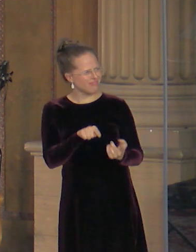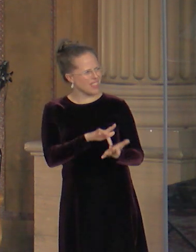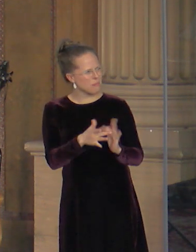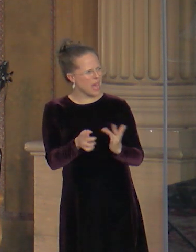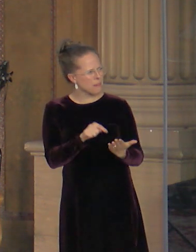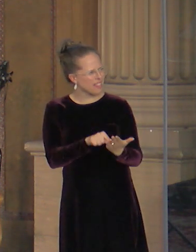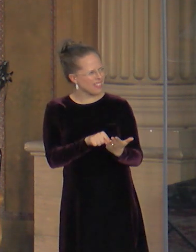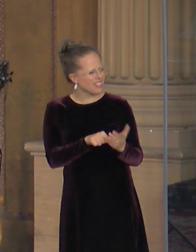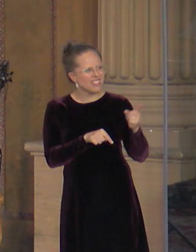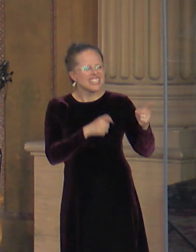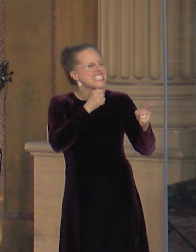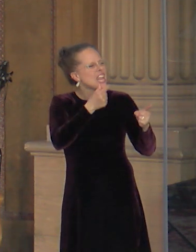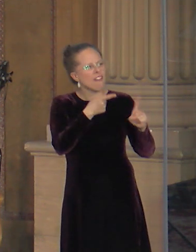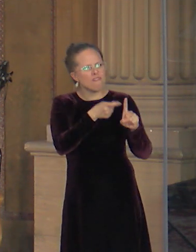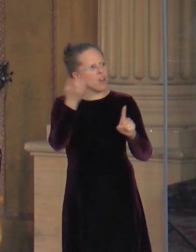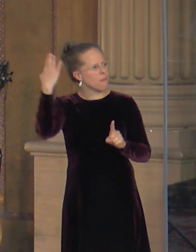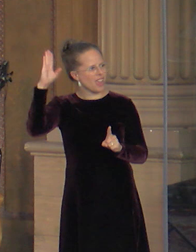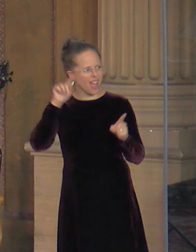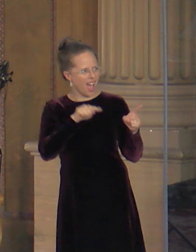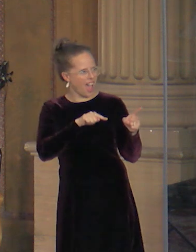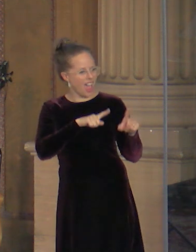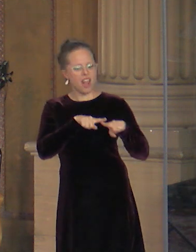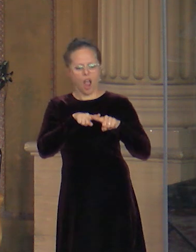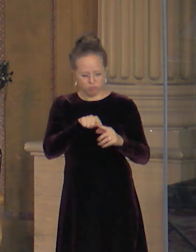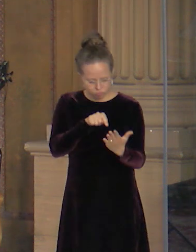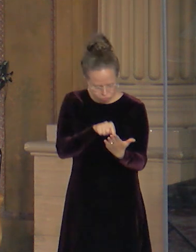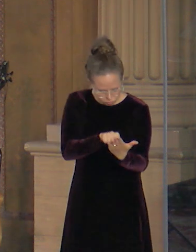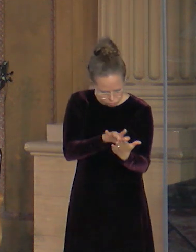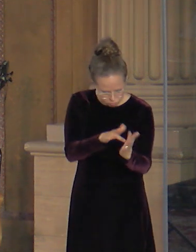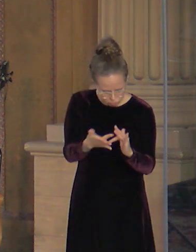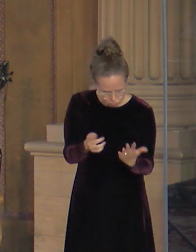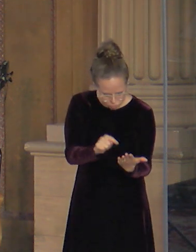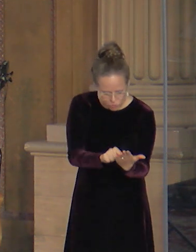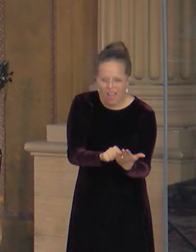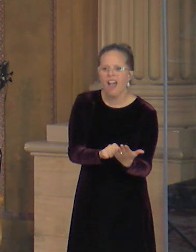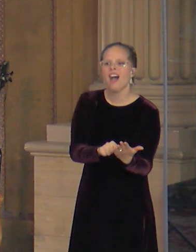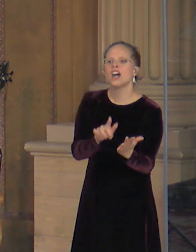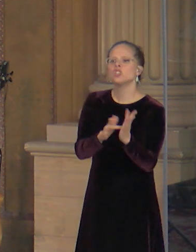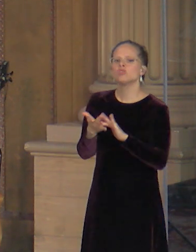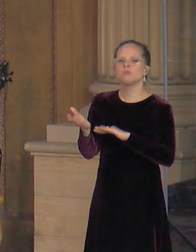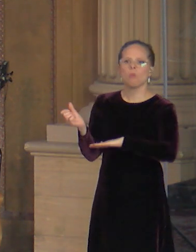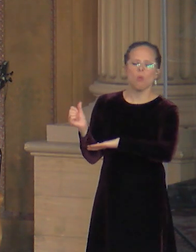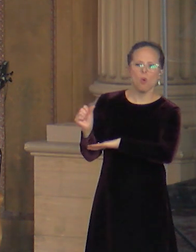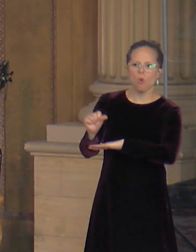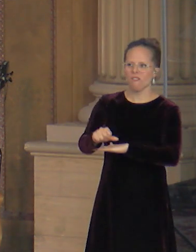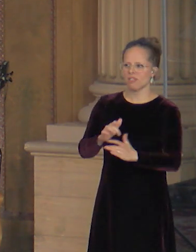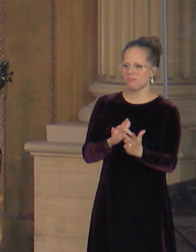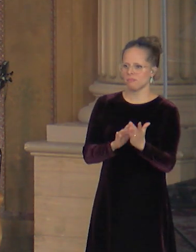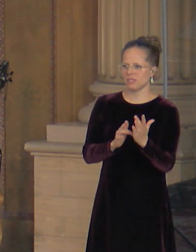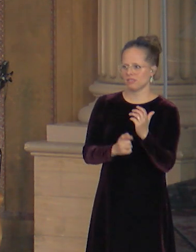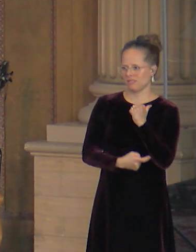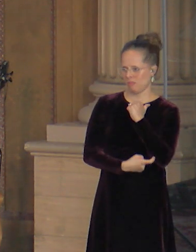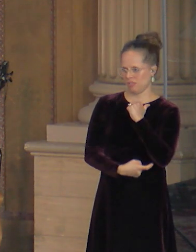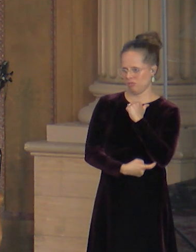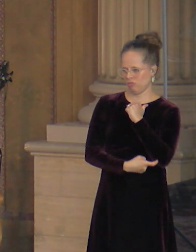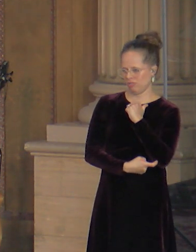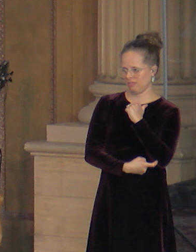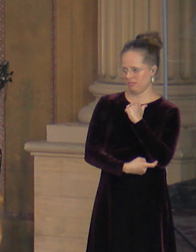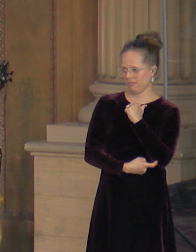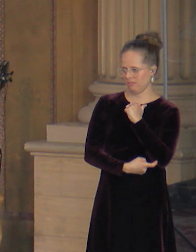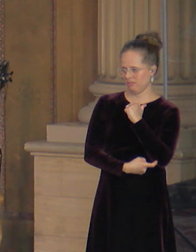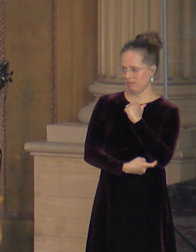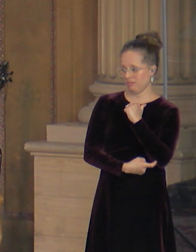and on leaning on God's voice in the scripture Jesus overcomes temptation he triumphs by